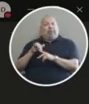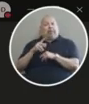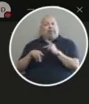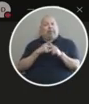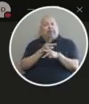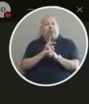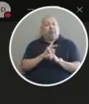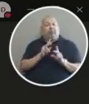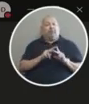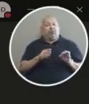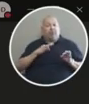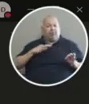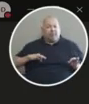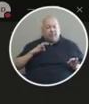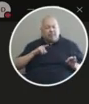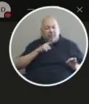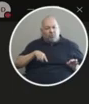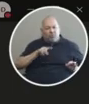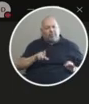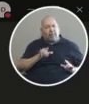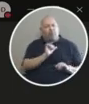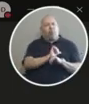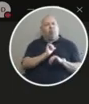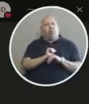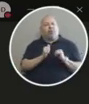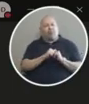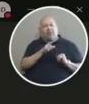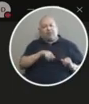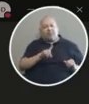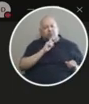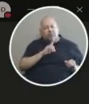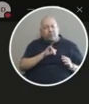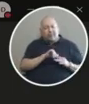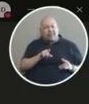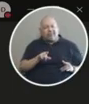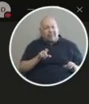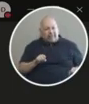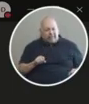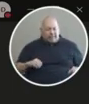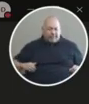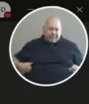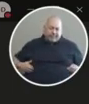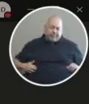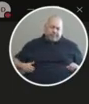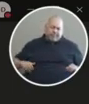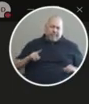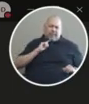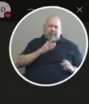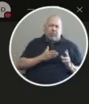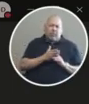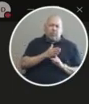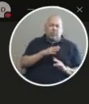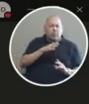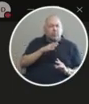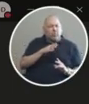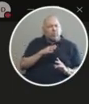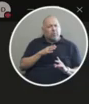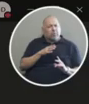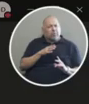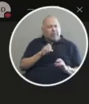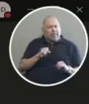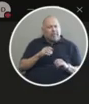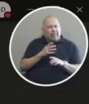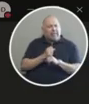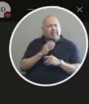will probably be very beneficial for them. So they will work with them to ensure that they could get through the path of accessing some of